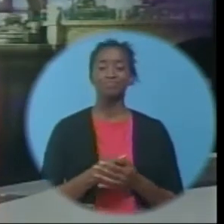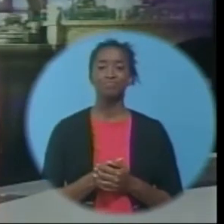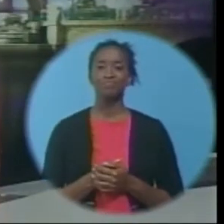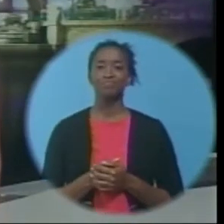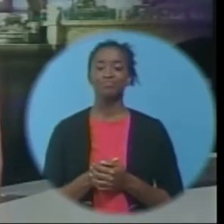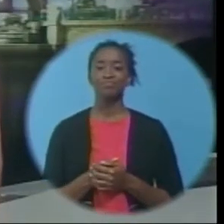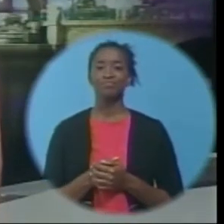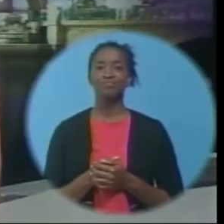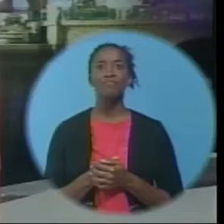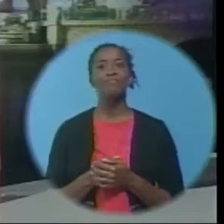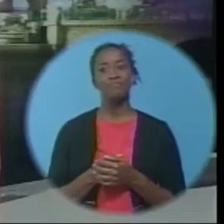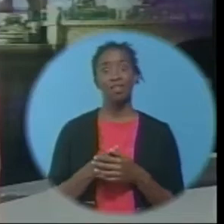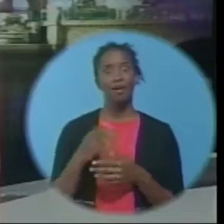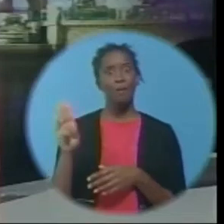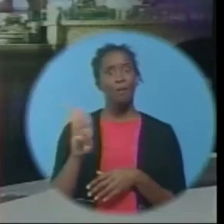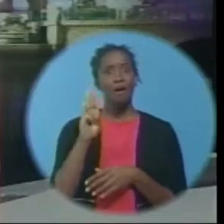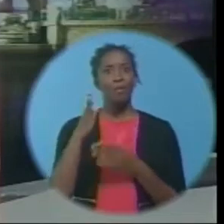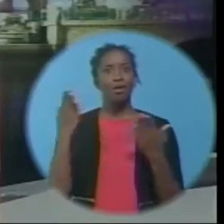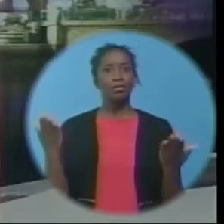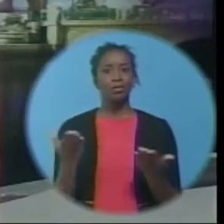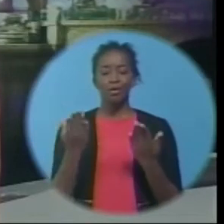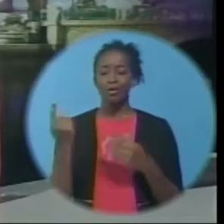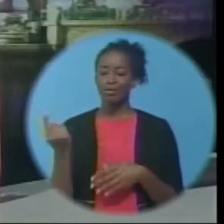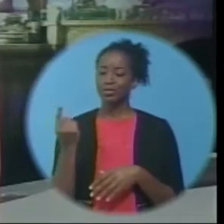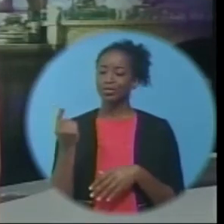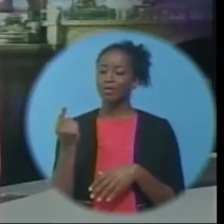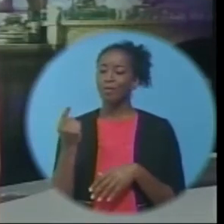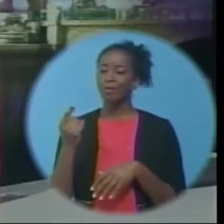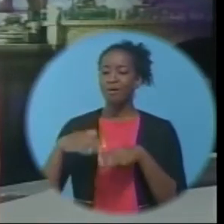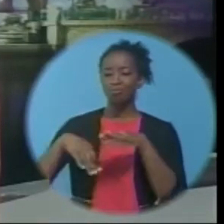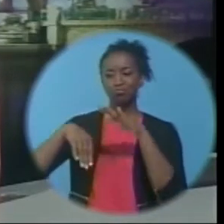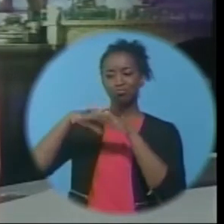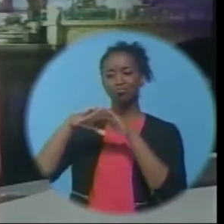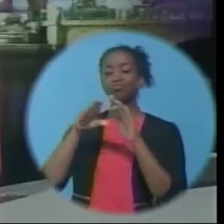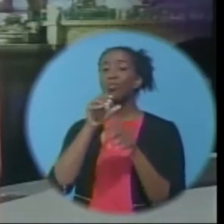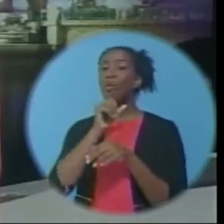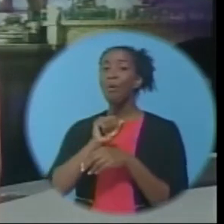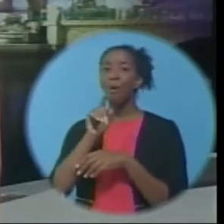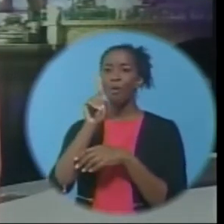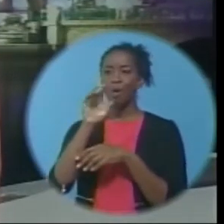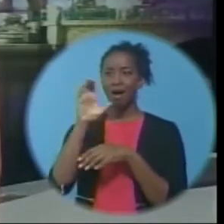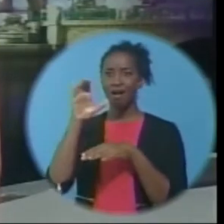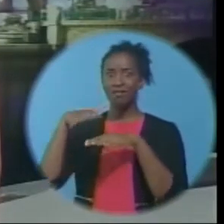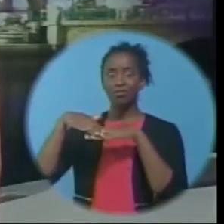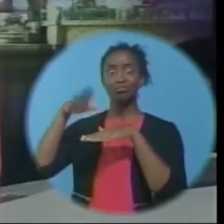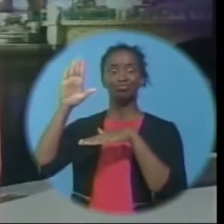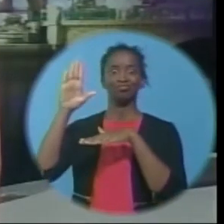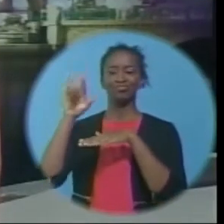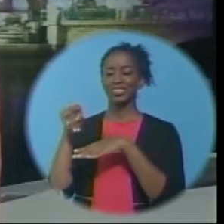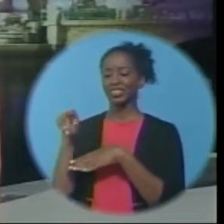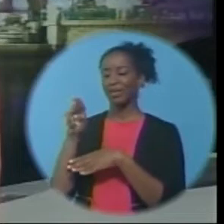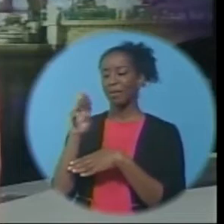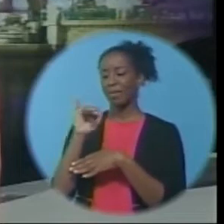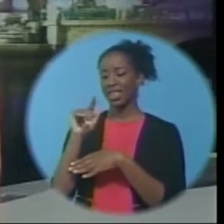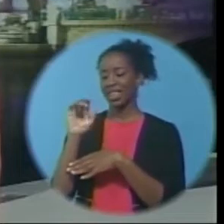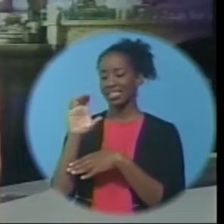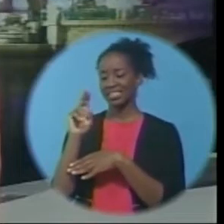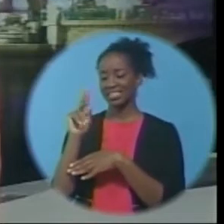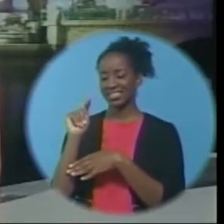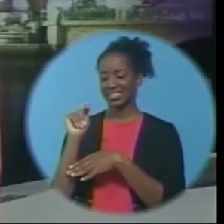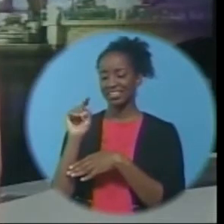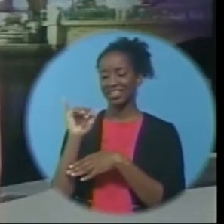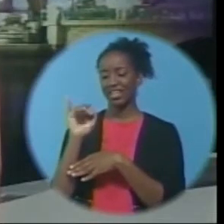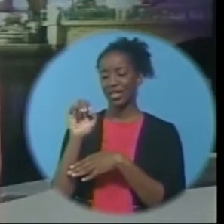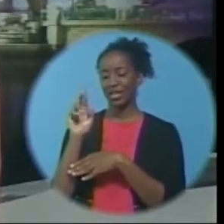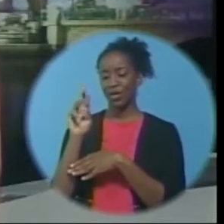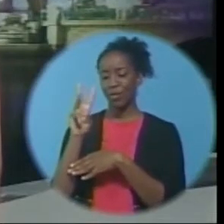is once again home to a super centenarian as the island's oldest woman, Millicent Yearwood, turned